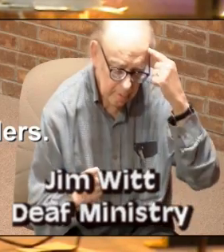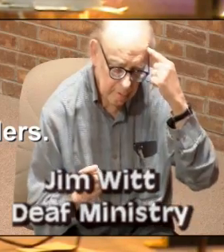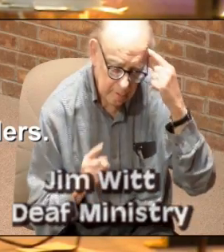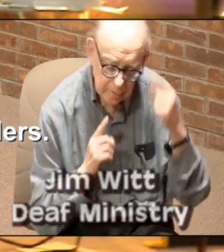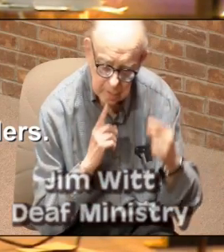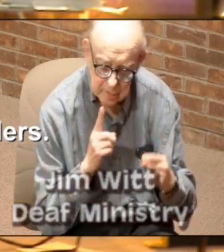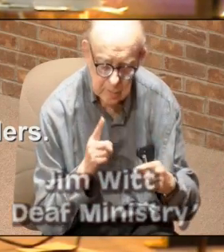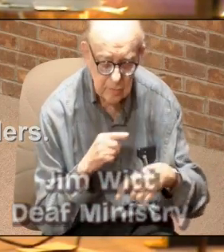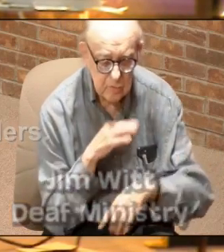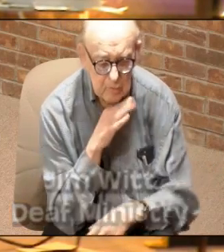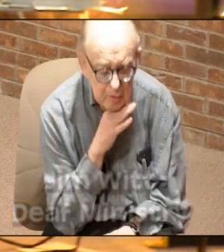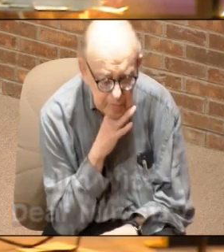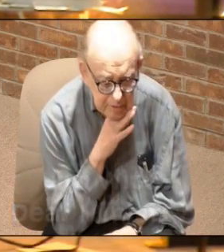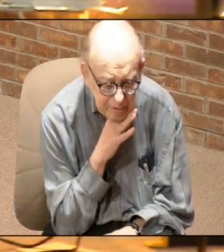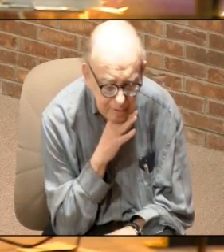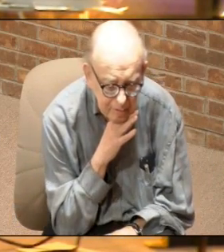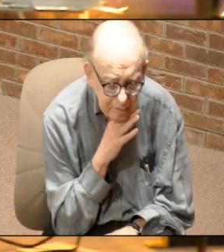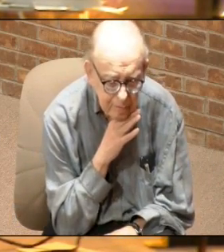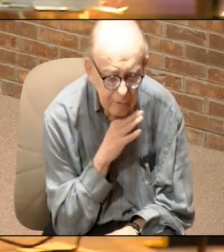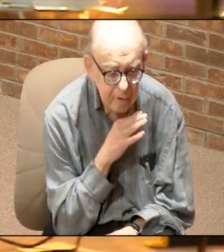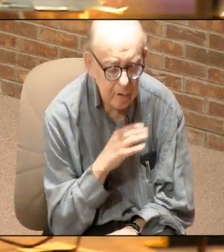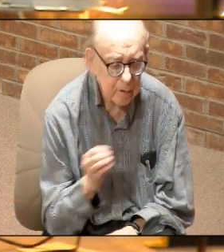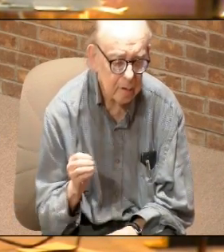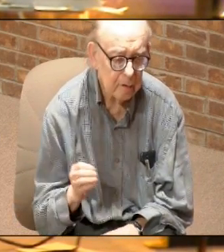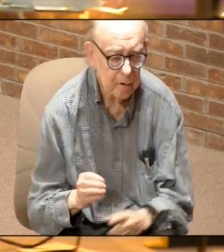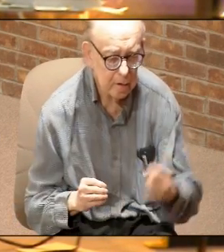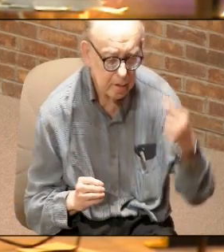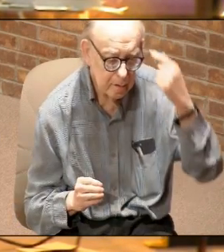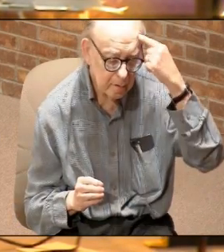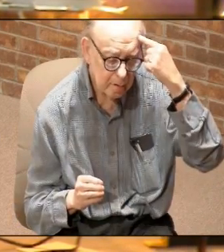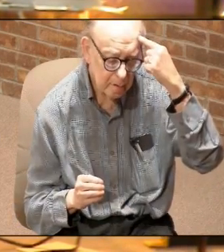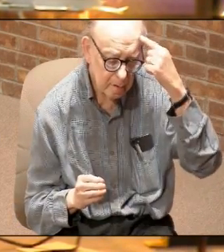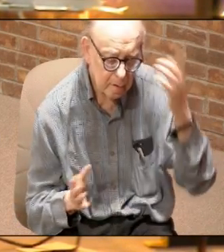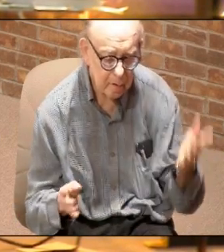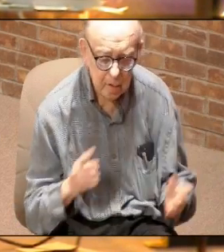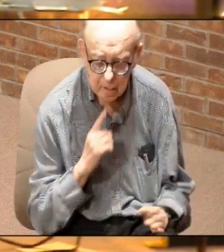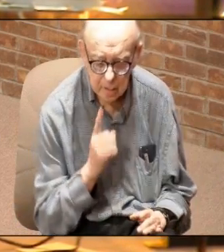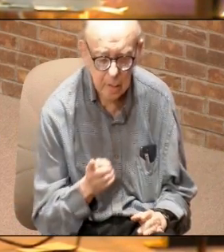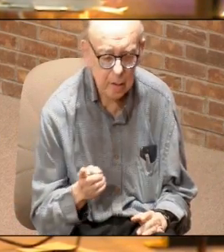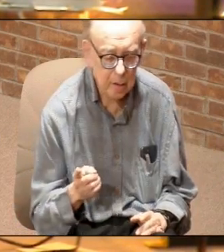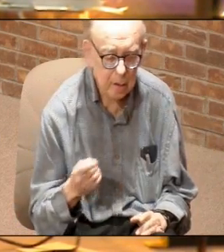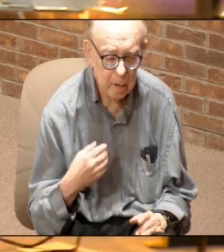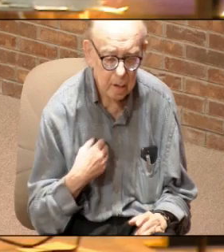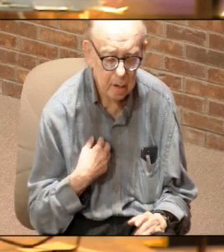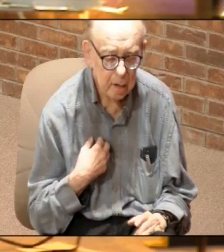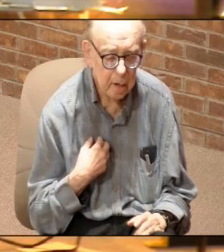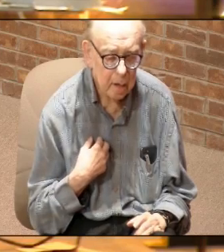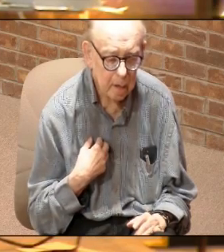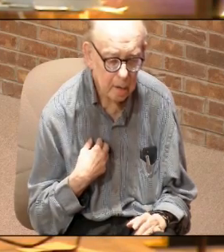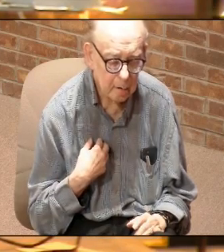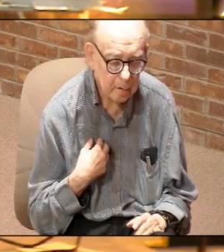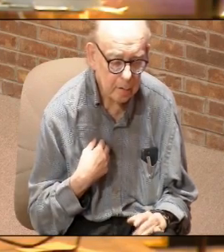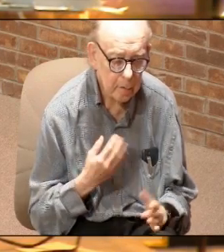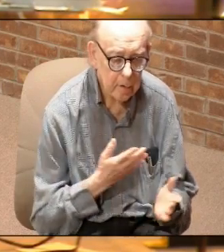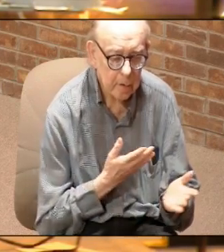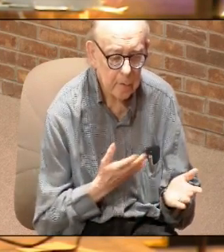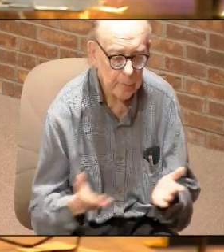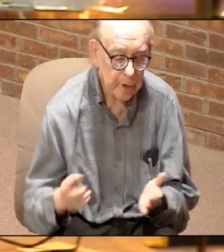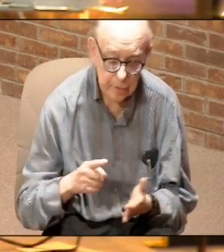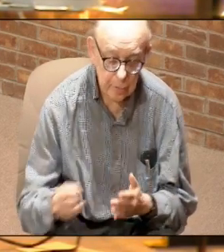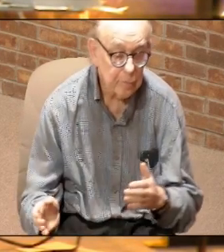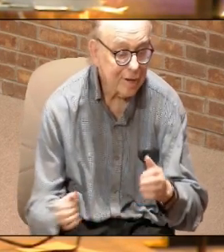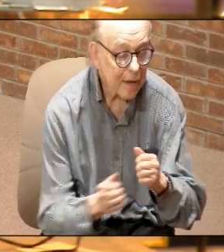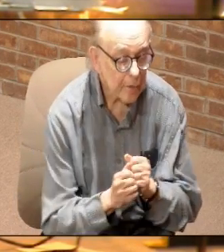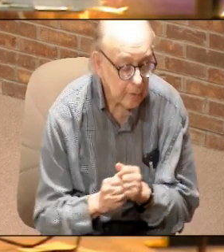is corrupted, a government that says, I will bring you